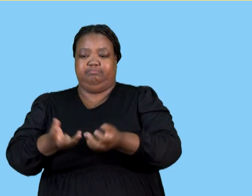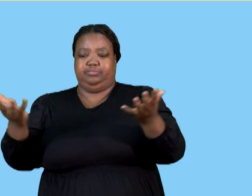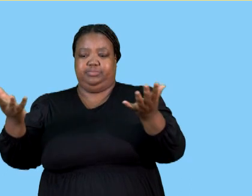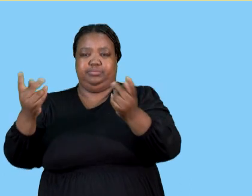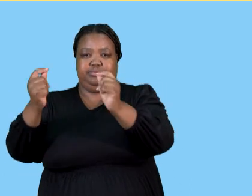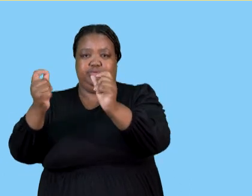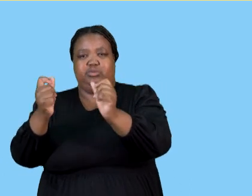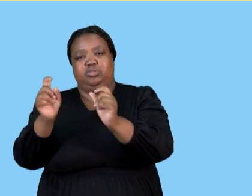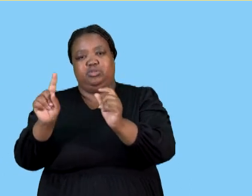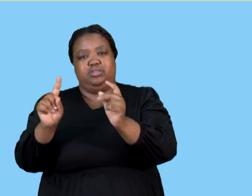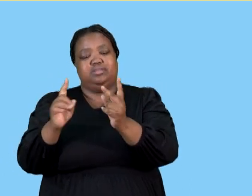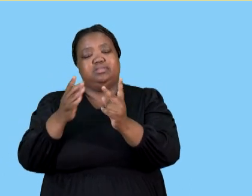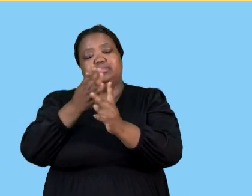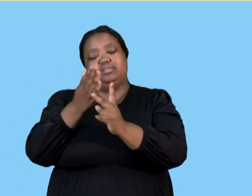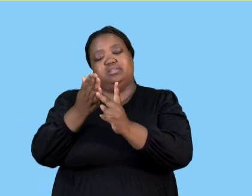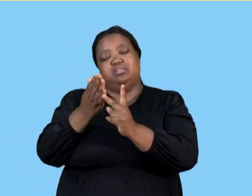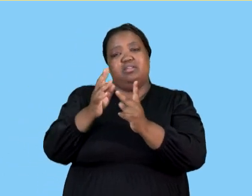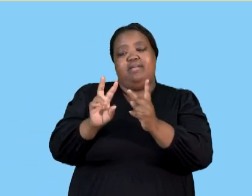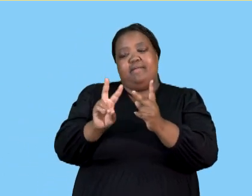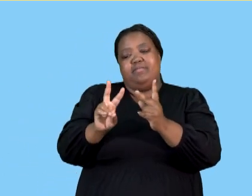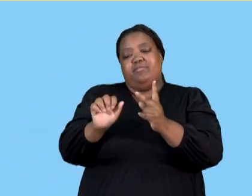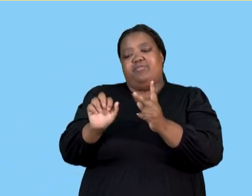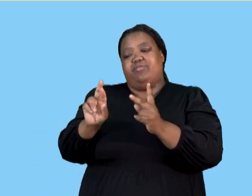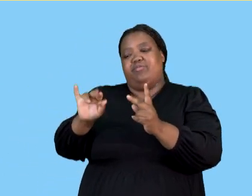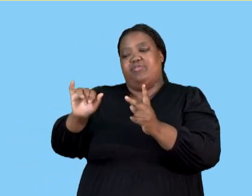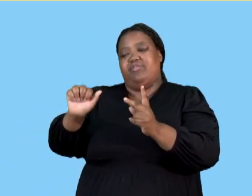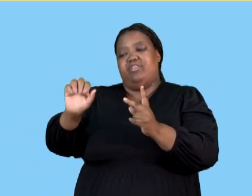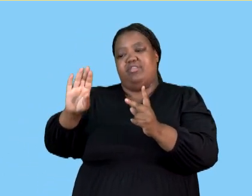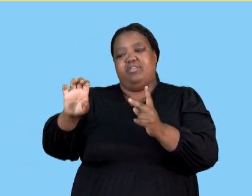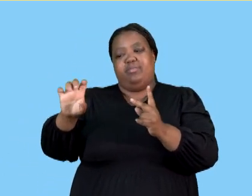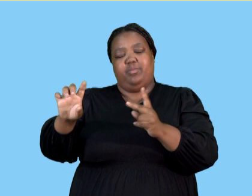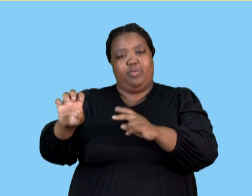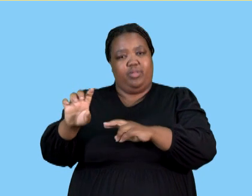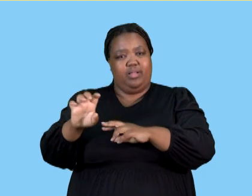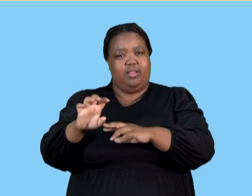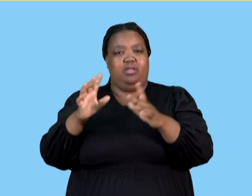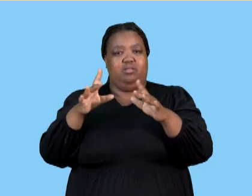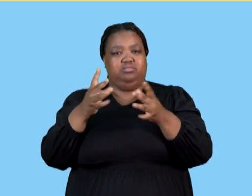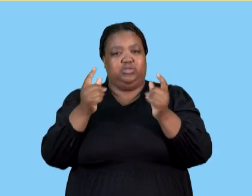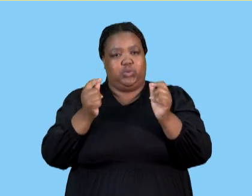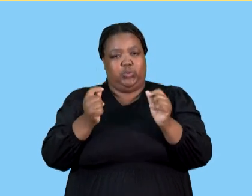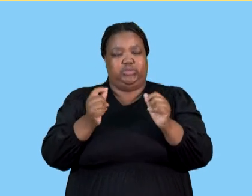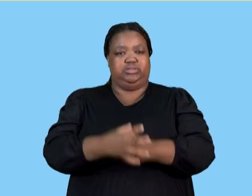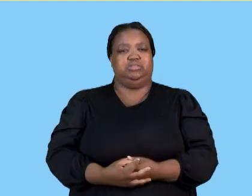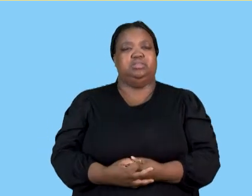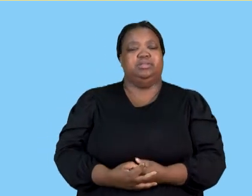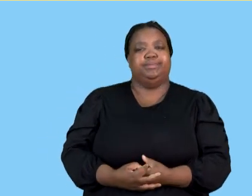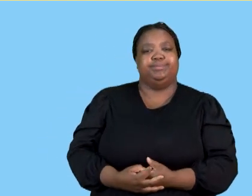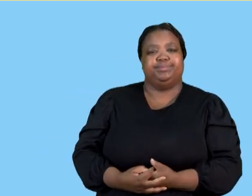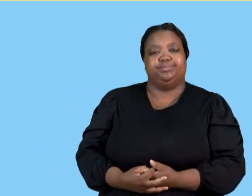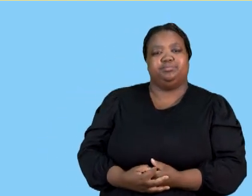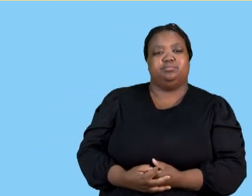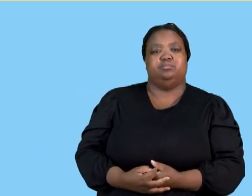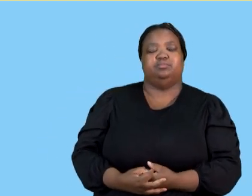selling and distribution costs. So these two give us variable cost. All right?